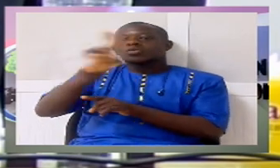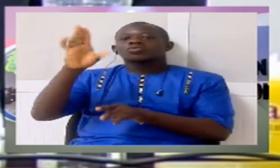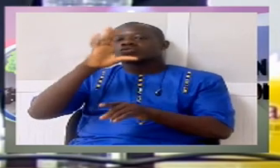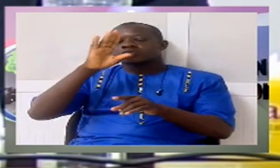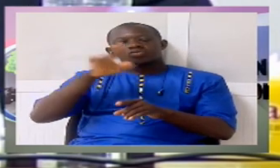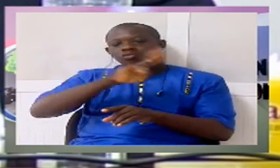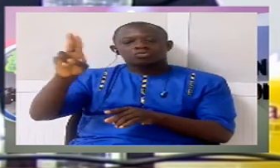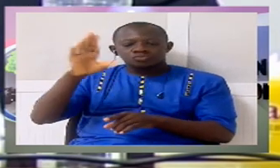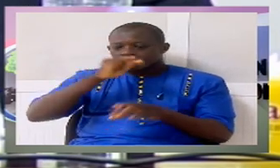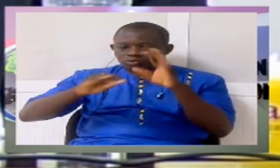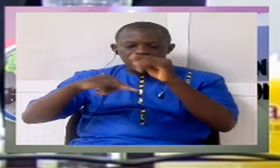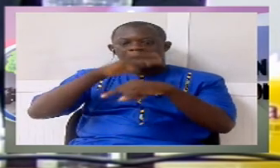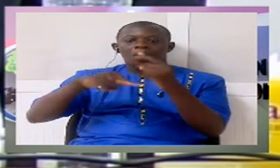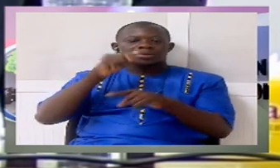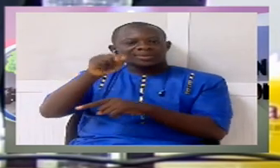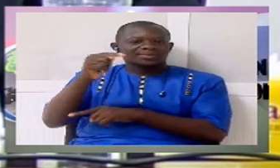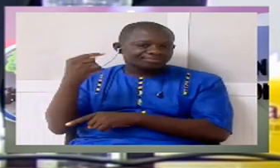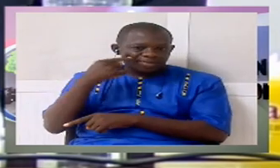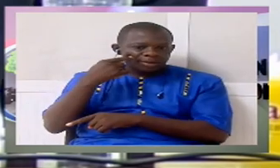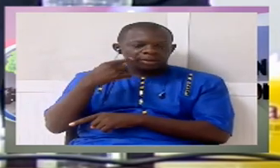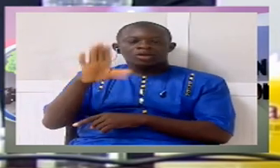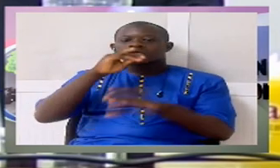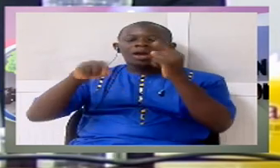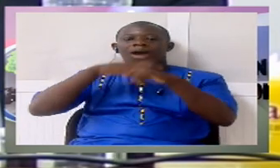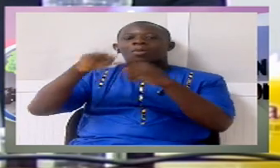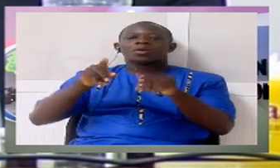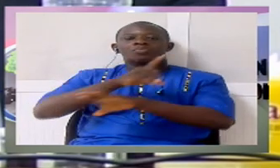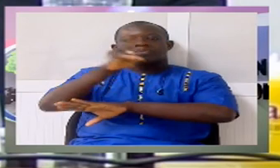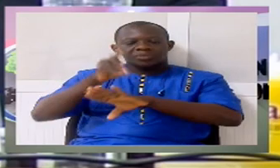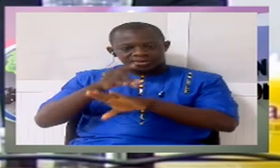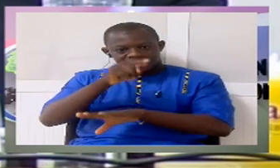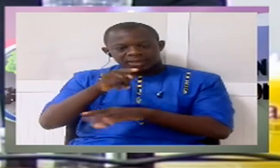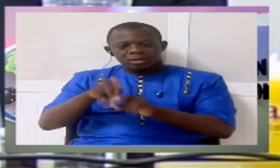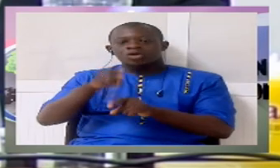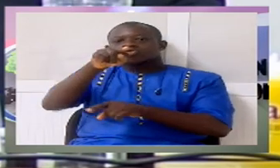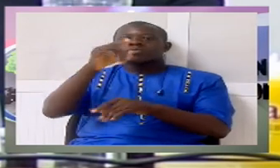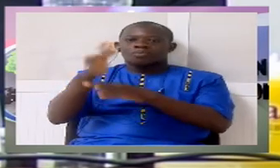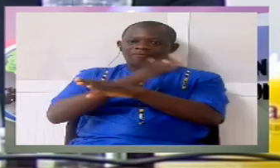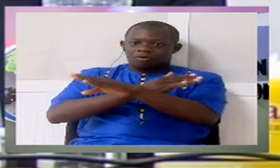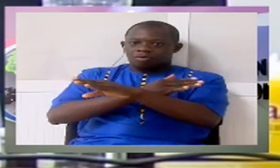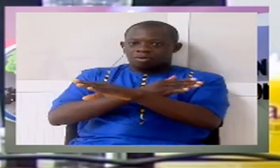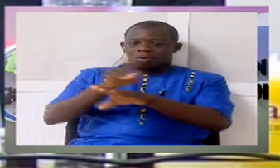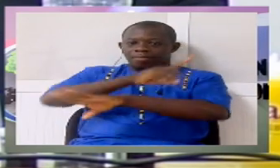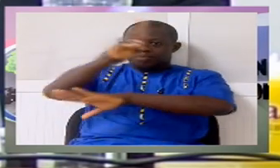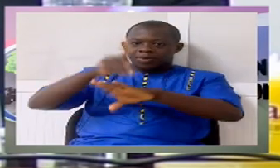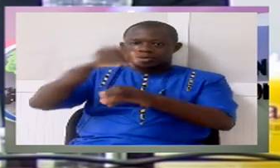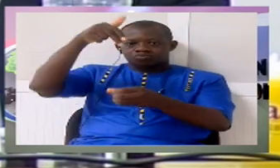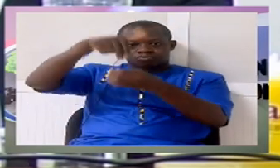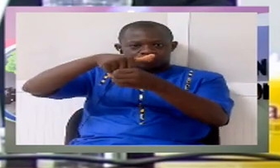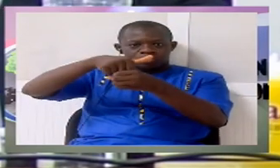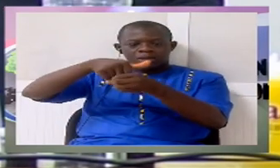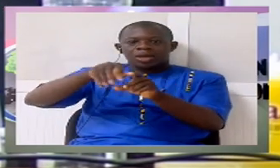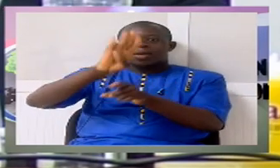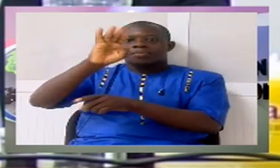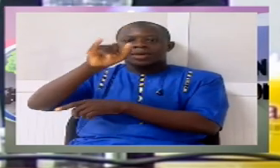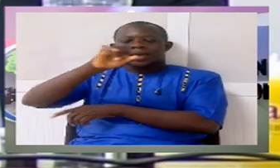we're not talking about that day, we're talking about at that point. You were at the Atlas Bijulo, yeah. Heading